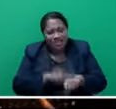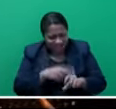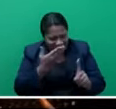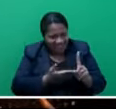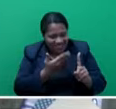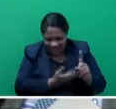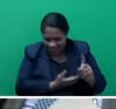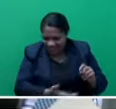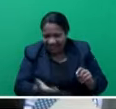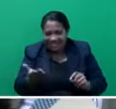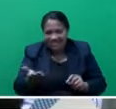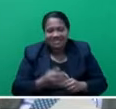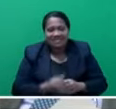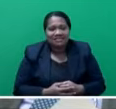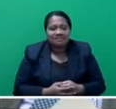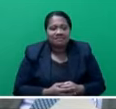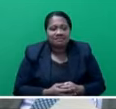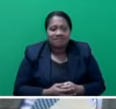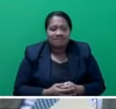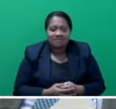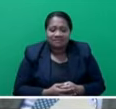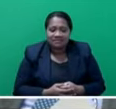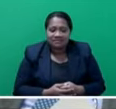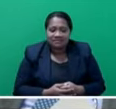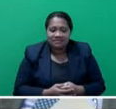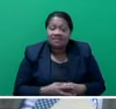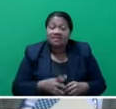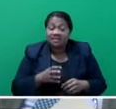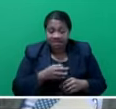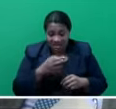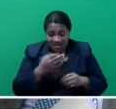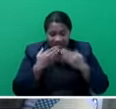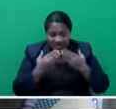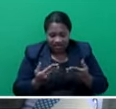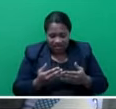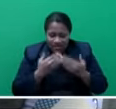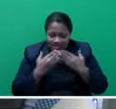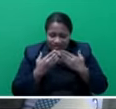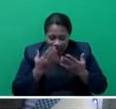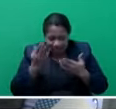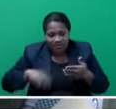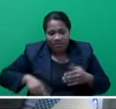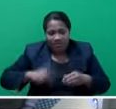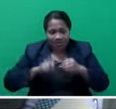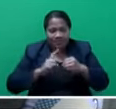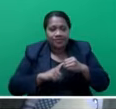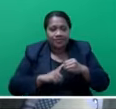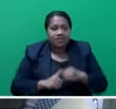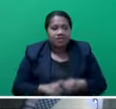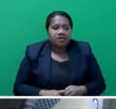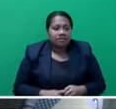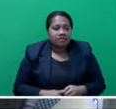Honourable Speaker, and I also thank the Honourable Member for that question. Honourable Speaker, the Overseas Medical Referral Scheme has been one of the victims of the border